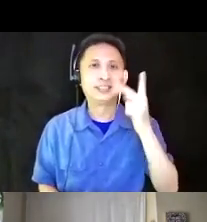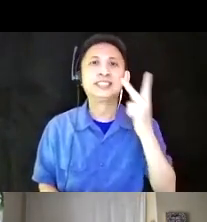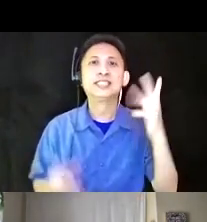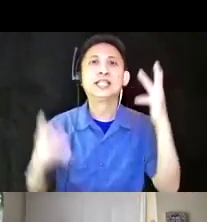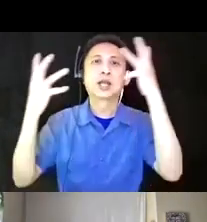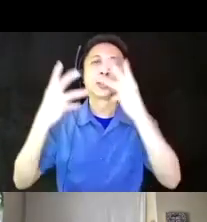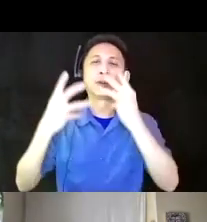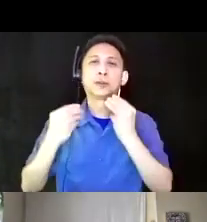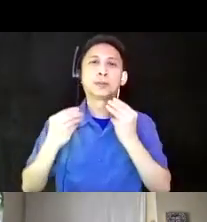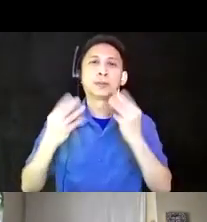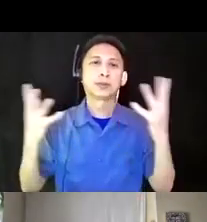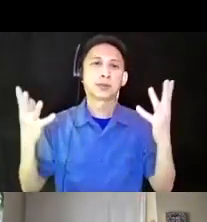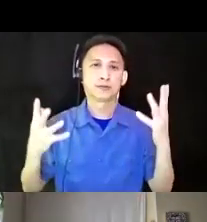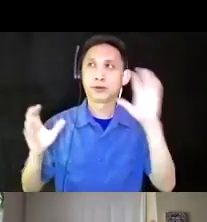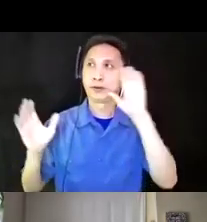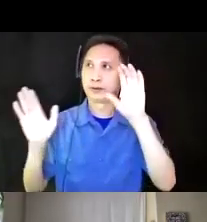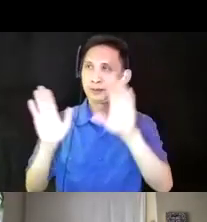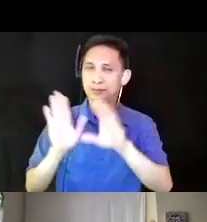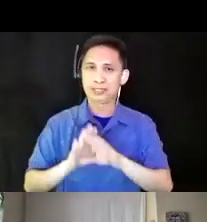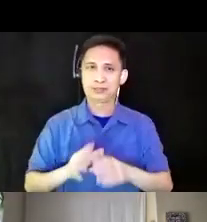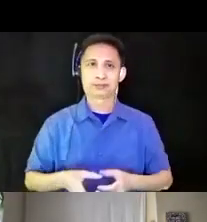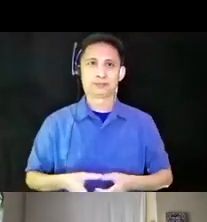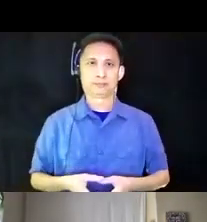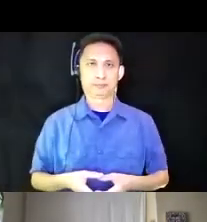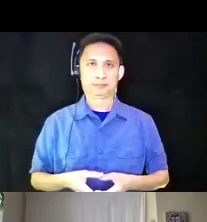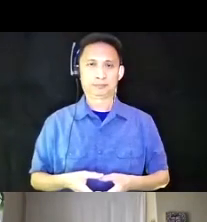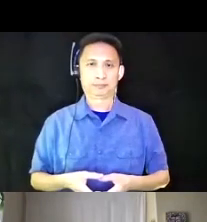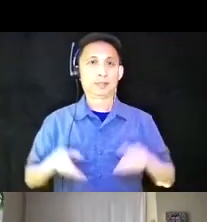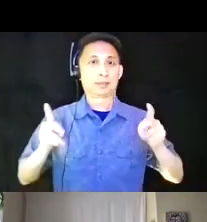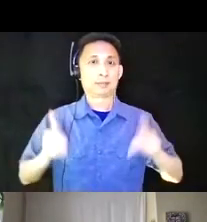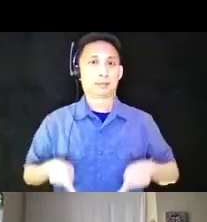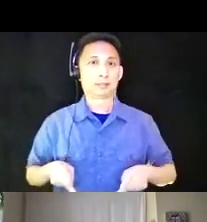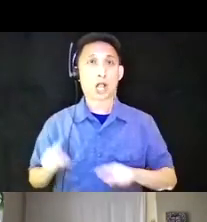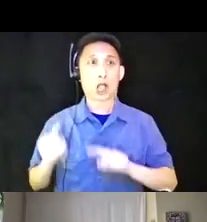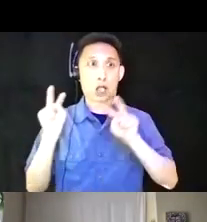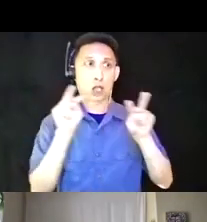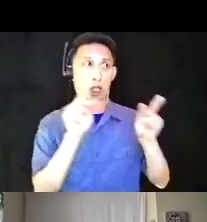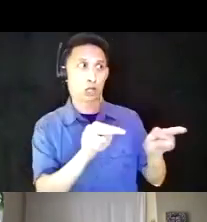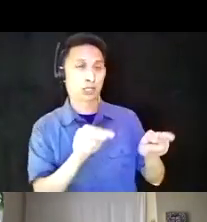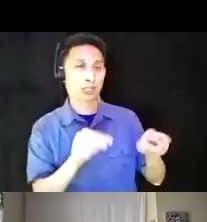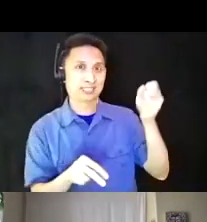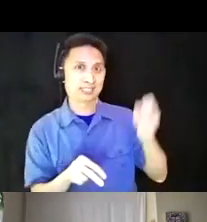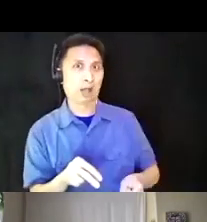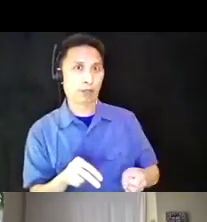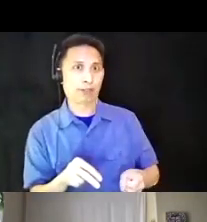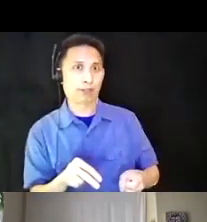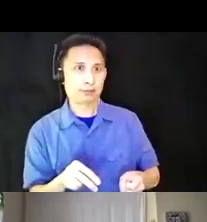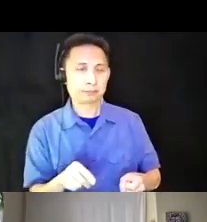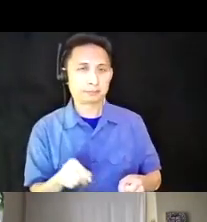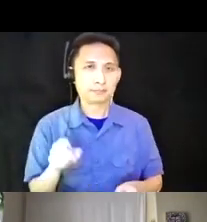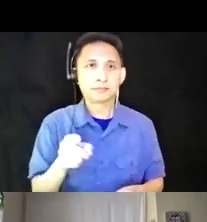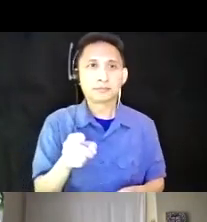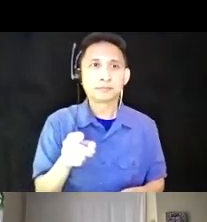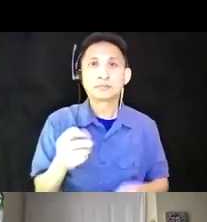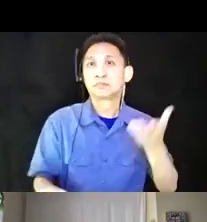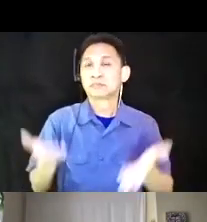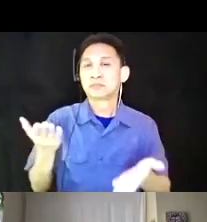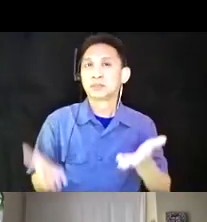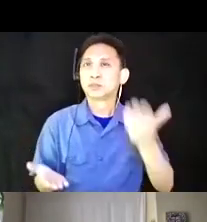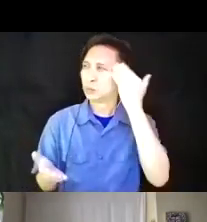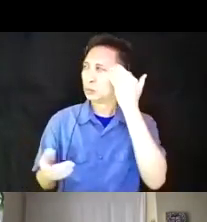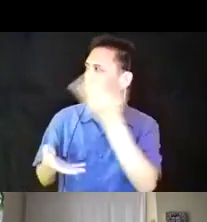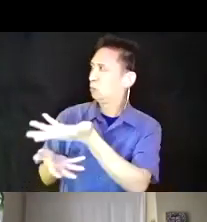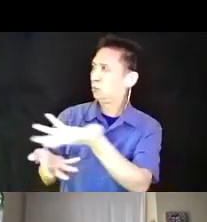meditator facing south. So maybe you already know where south is in your home or your